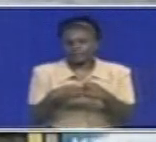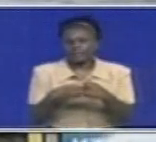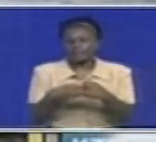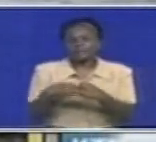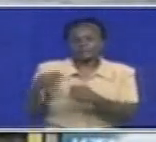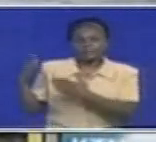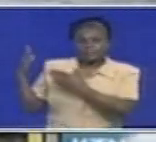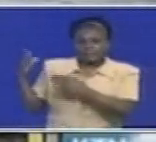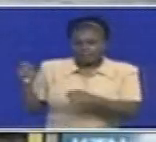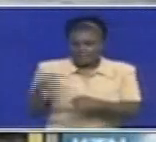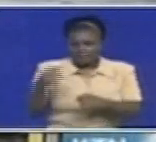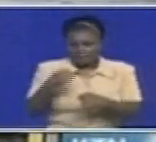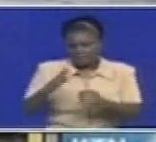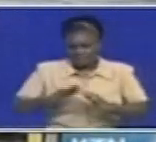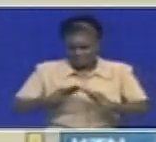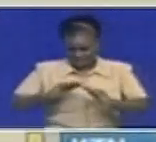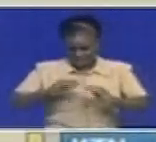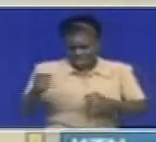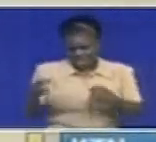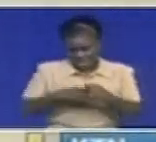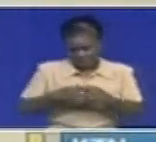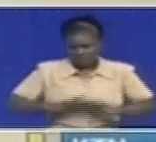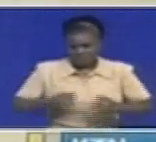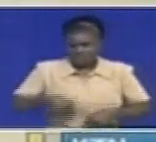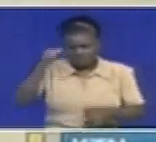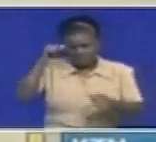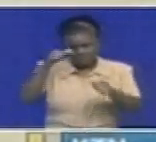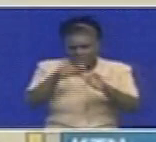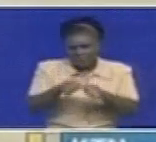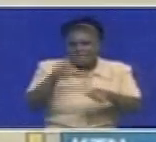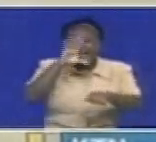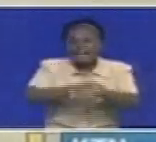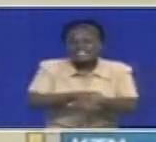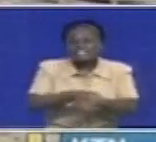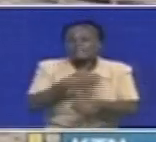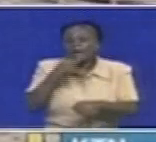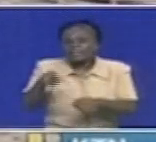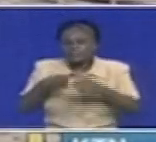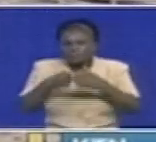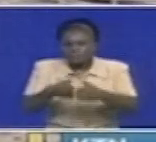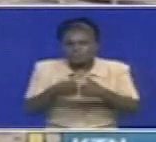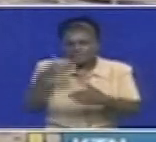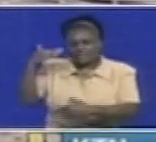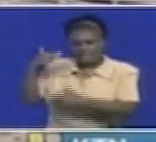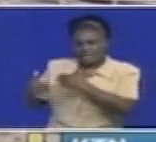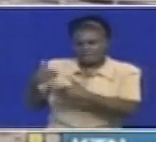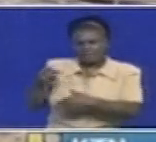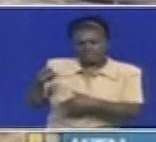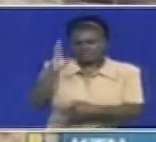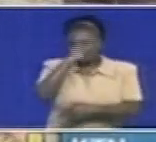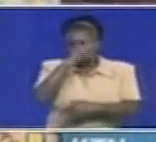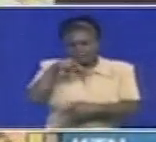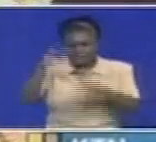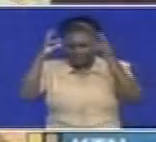Nyamweita was 8 months pregnant at the time, and she recalls catching James in the act. She was at the neighbor's that afternoon, then